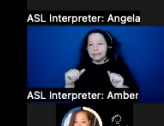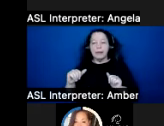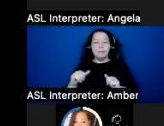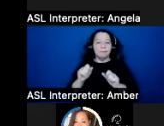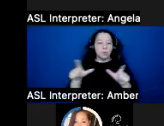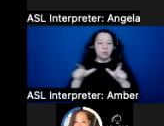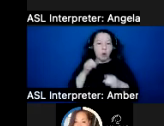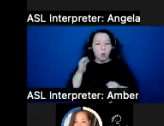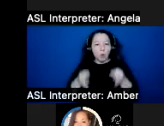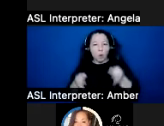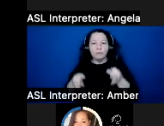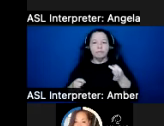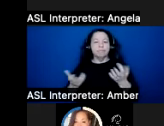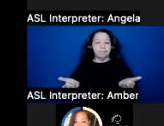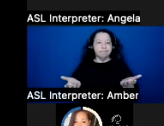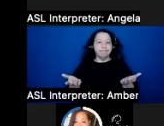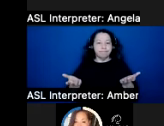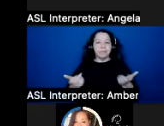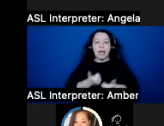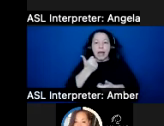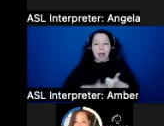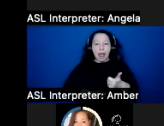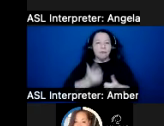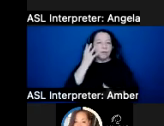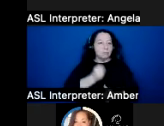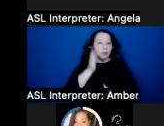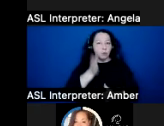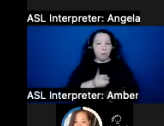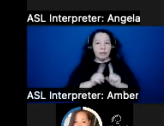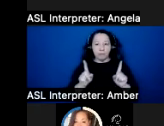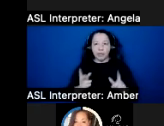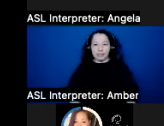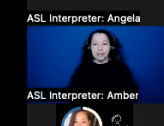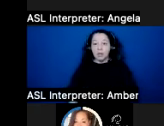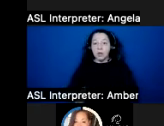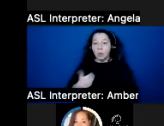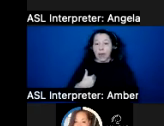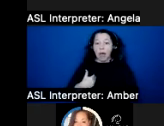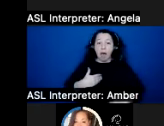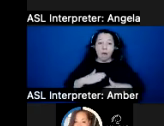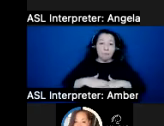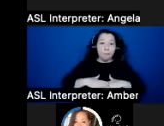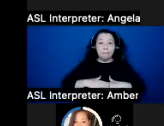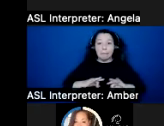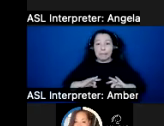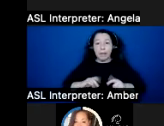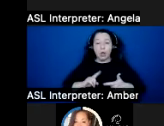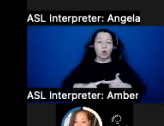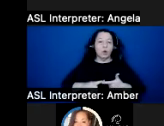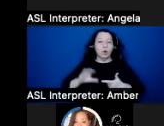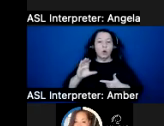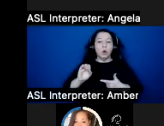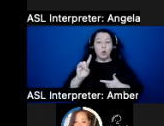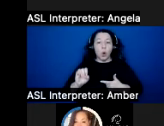tribal courts. And so every journey is going to be different. We have misdemeanor cases, we have code